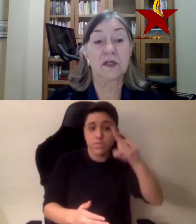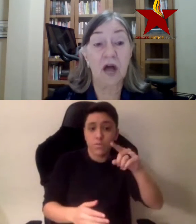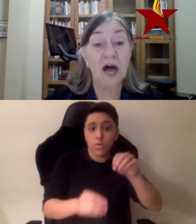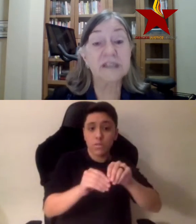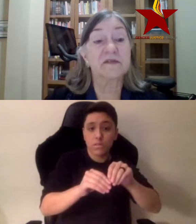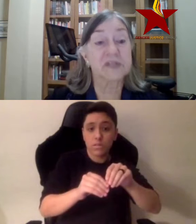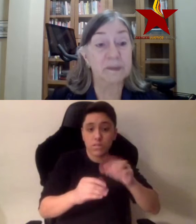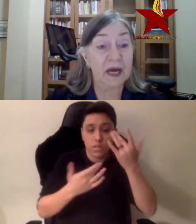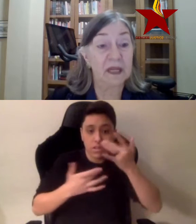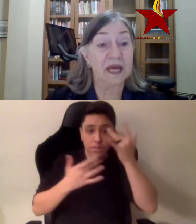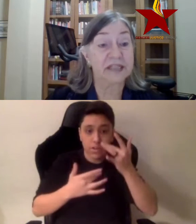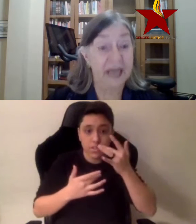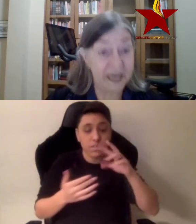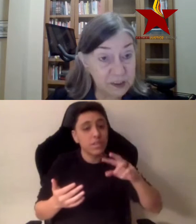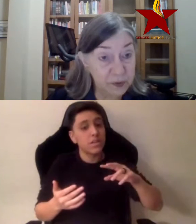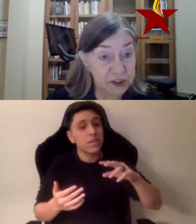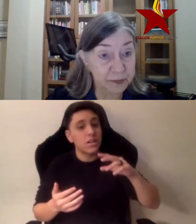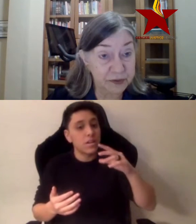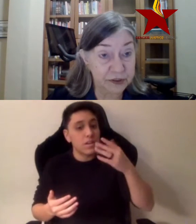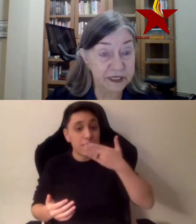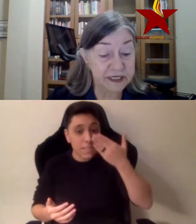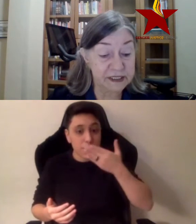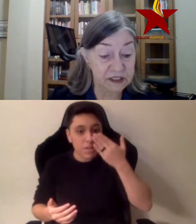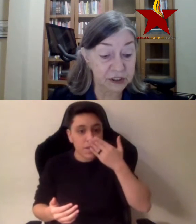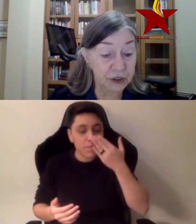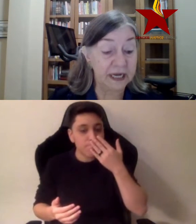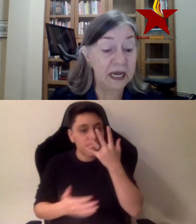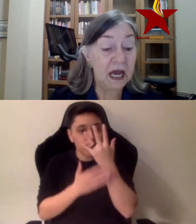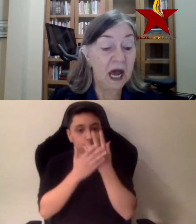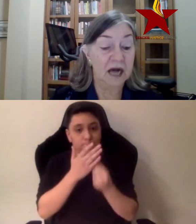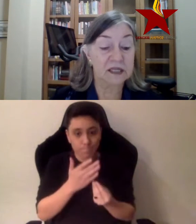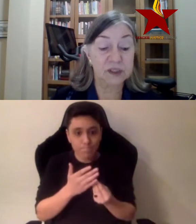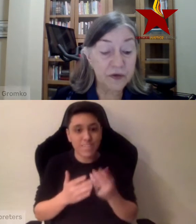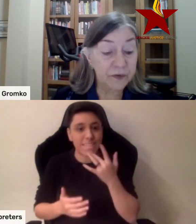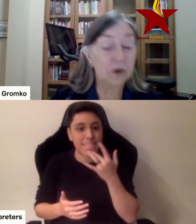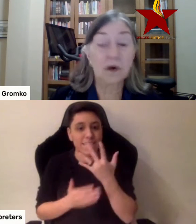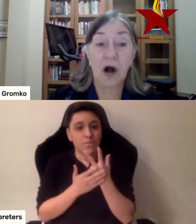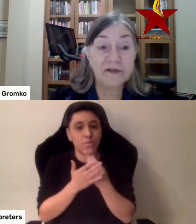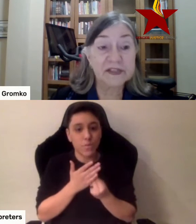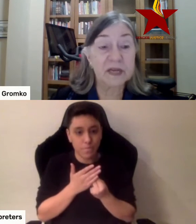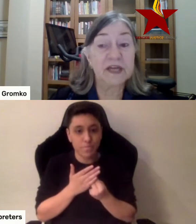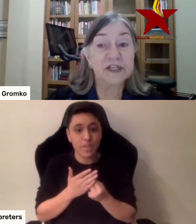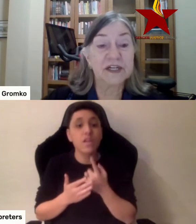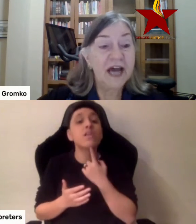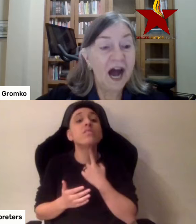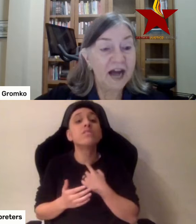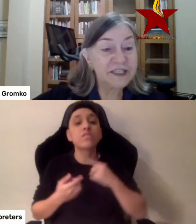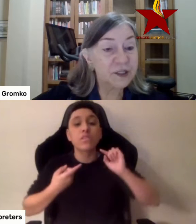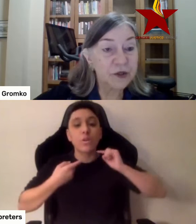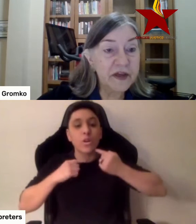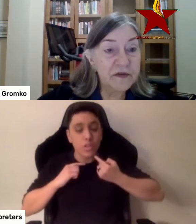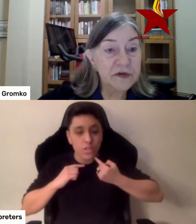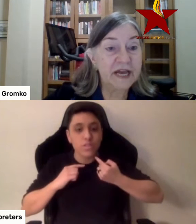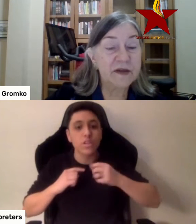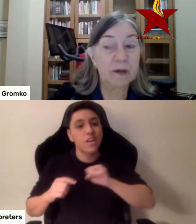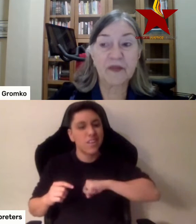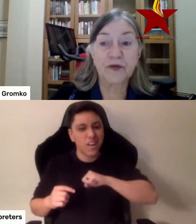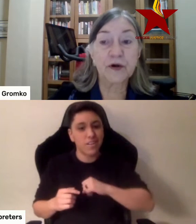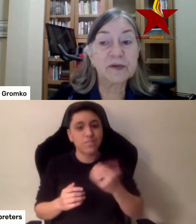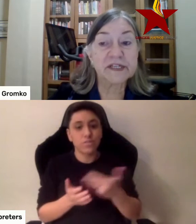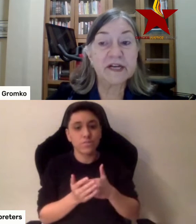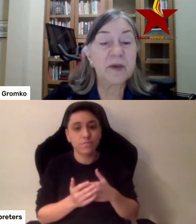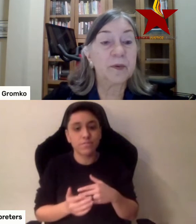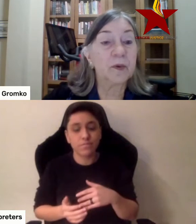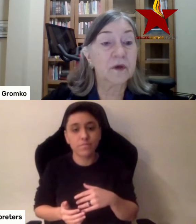include the loss of smell and taste, which is certainly disconcerting, sore throat, cough, as I mentioned. I just learned the other day that